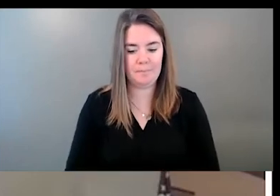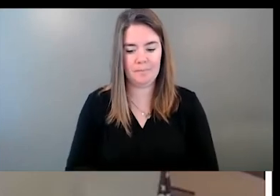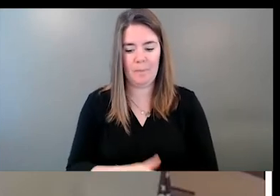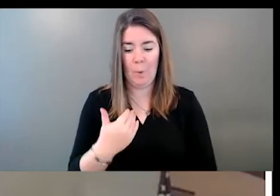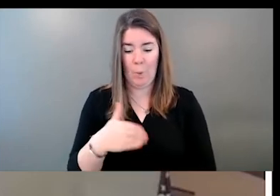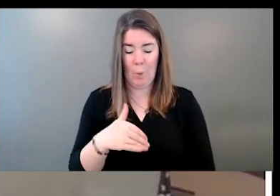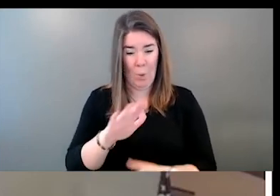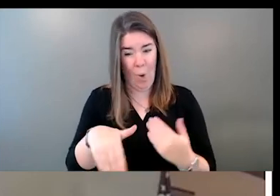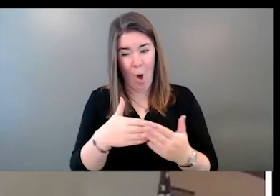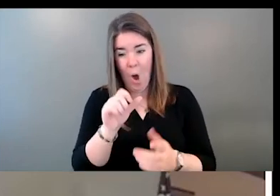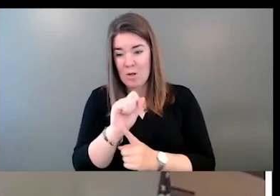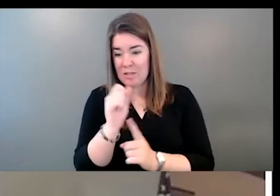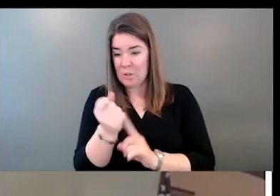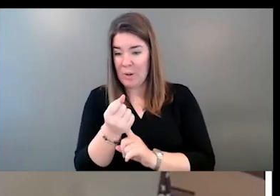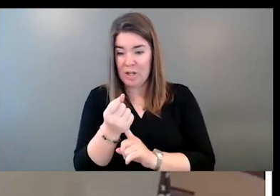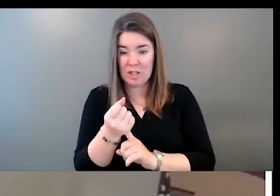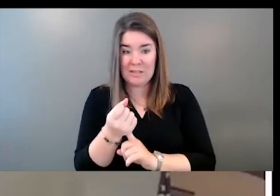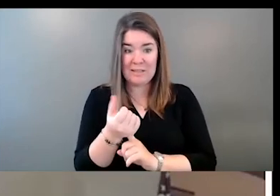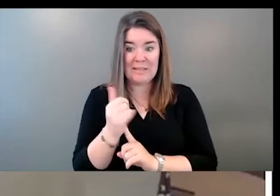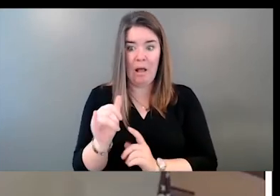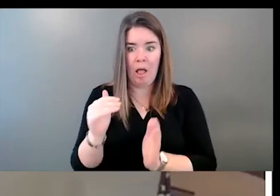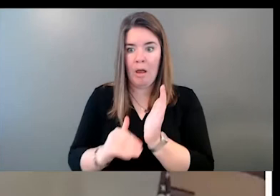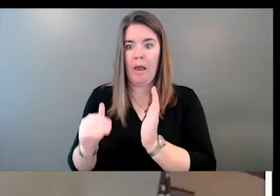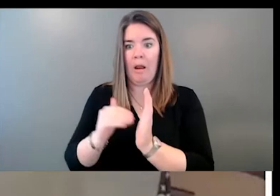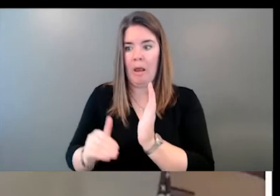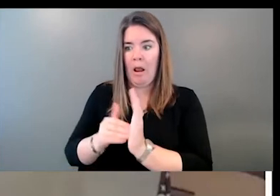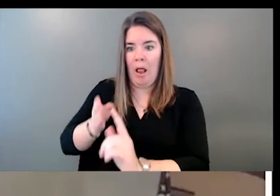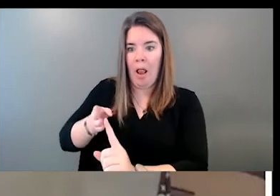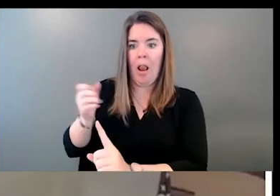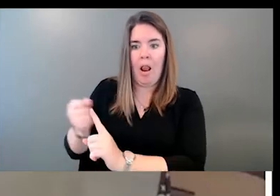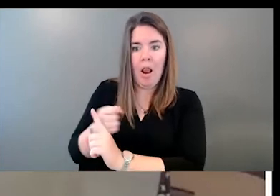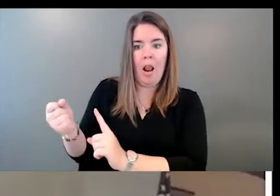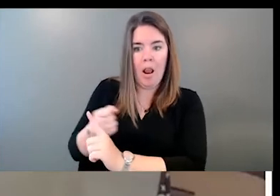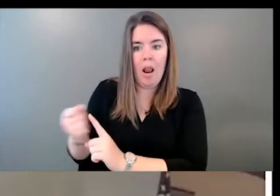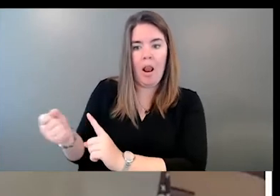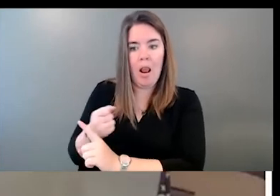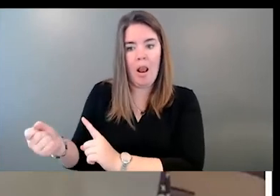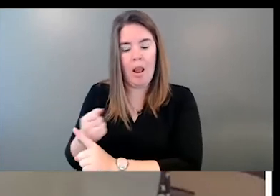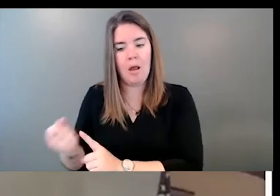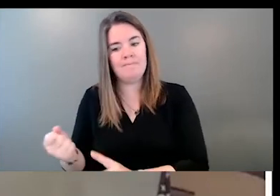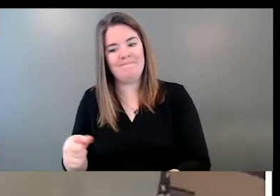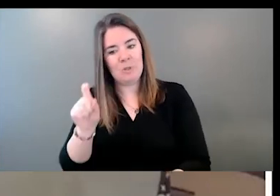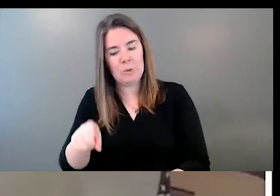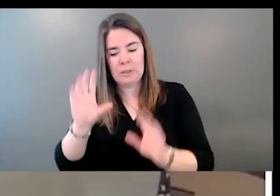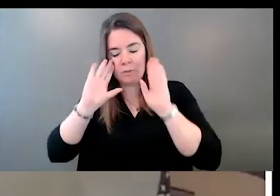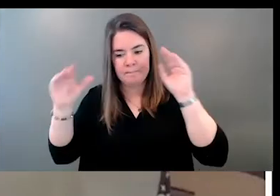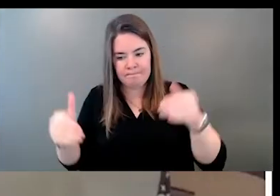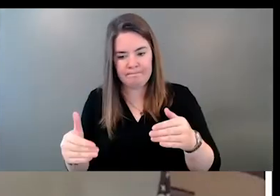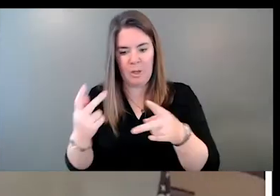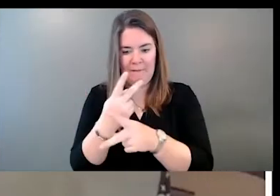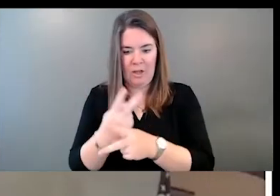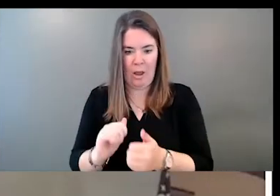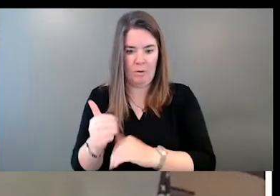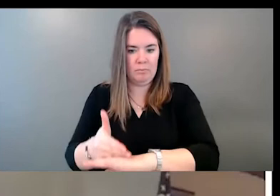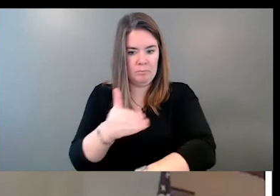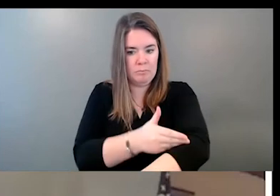opportunity to improve our response to domestic violence. House Bill 3, Aisha's Law, also would improve law enforcement